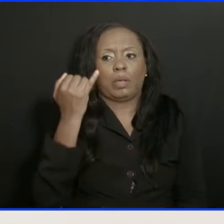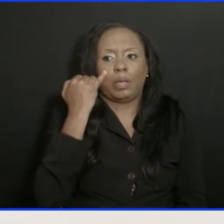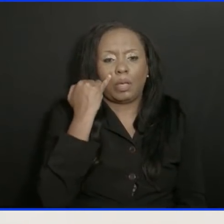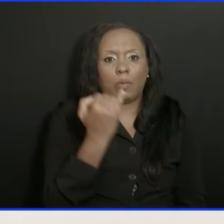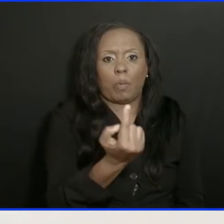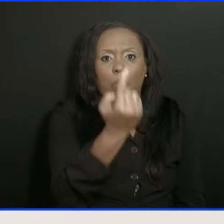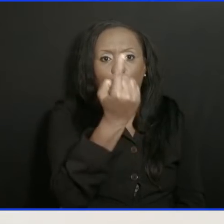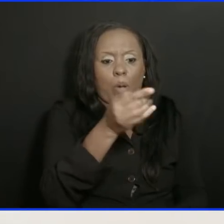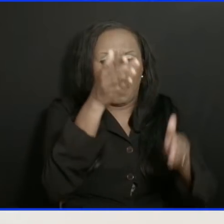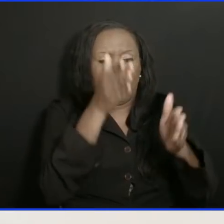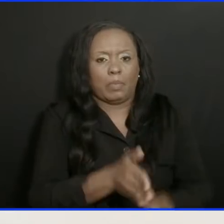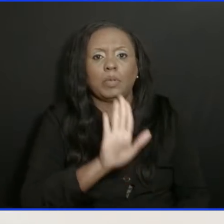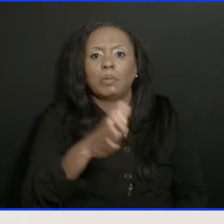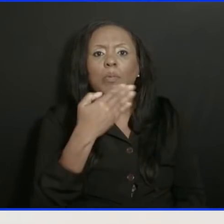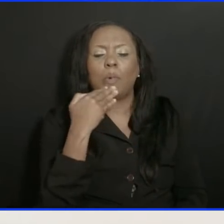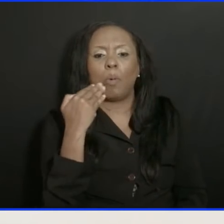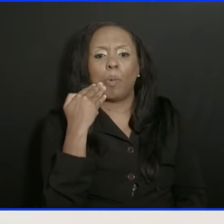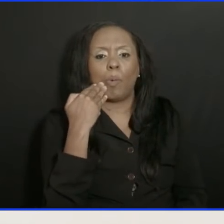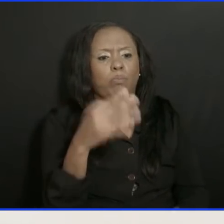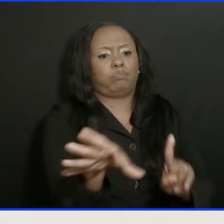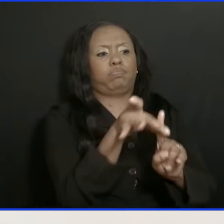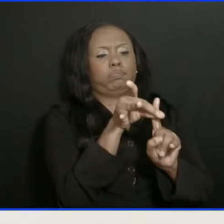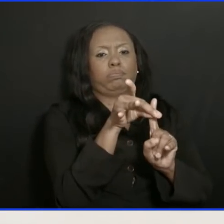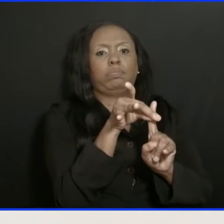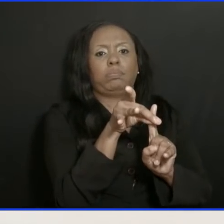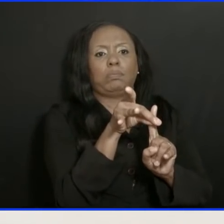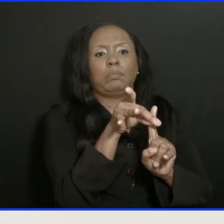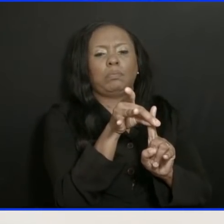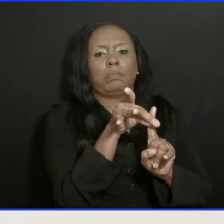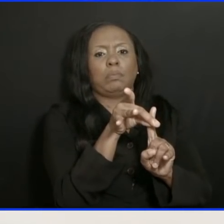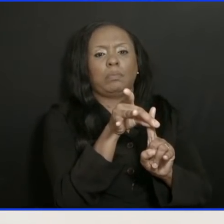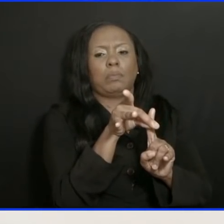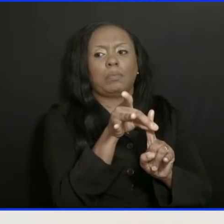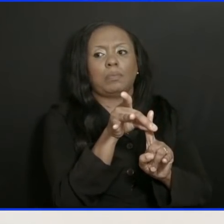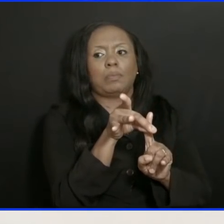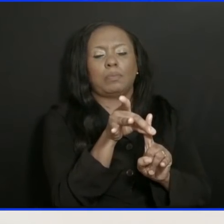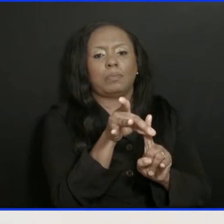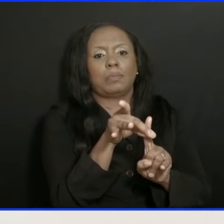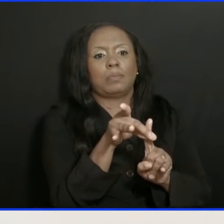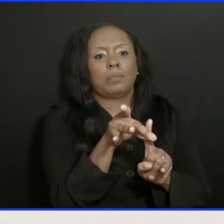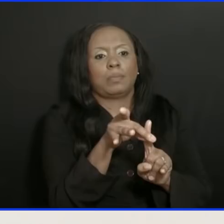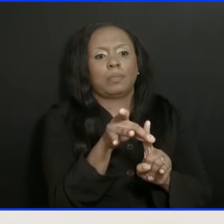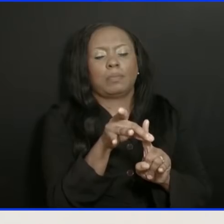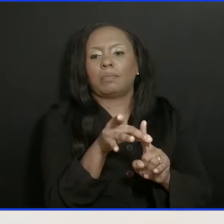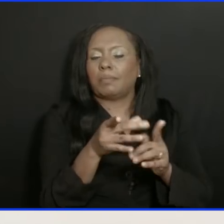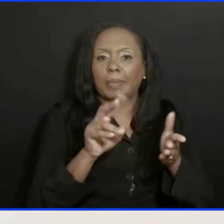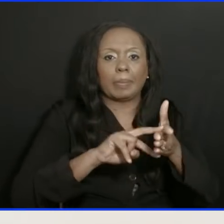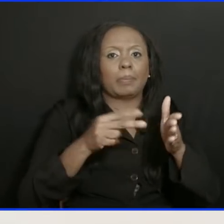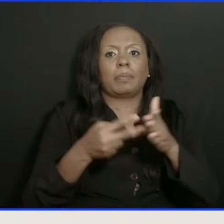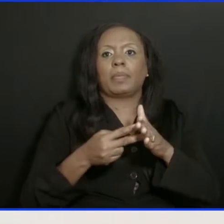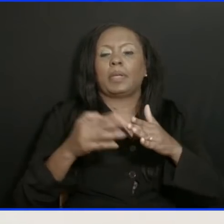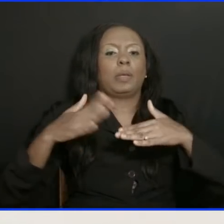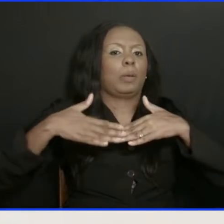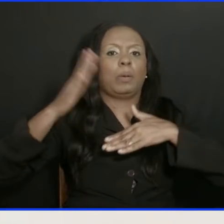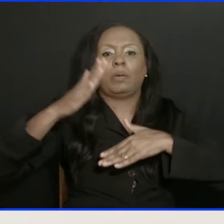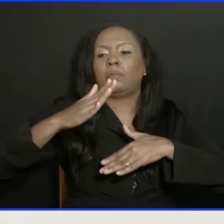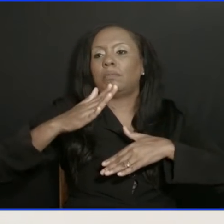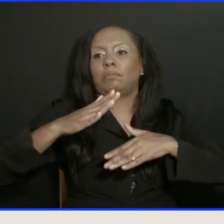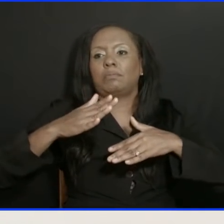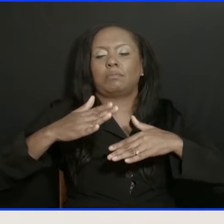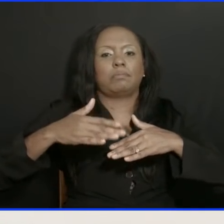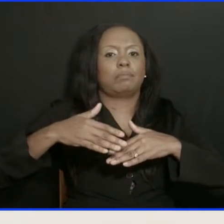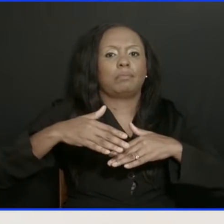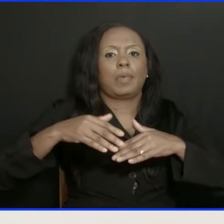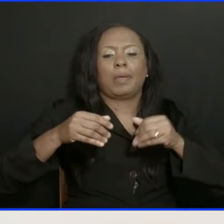the household is affected, it is almost over 90% of the time that all individuals in that household will